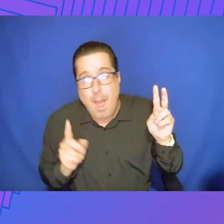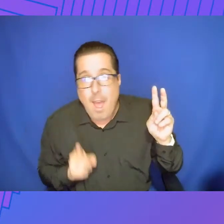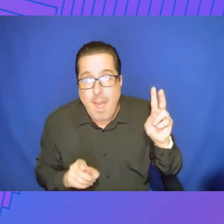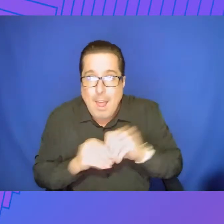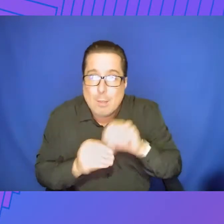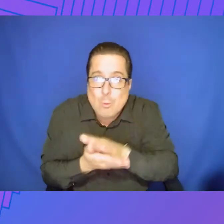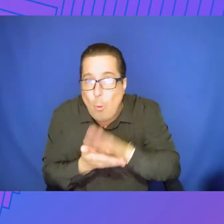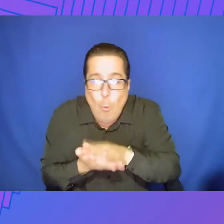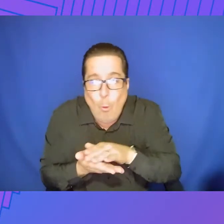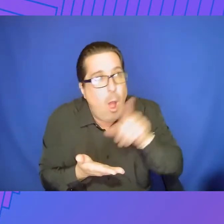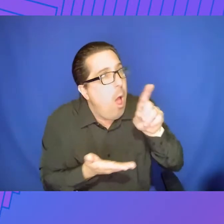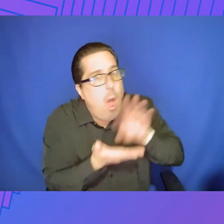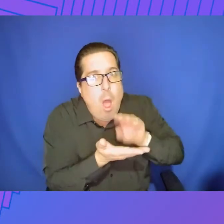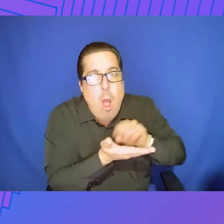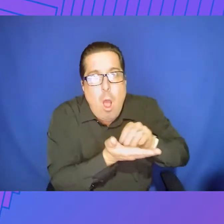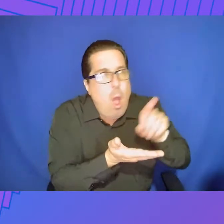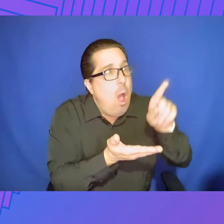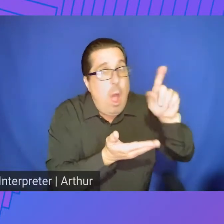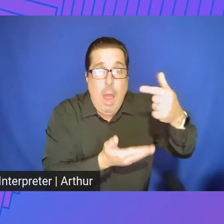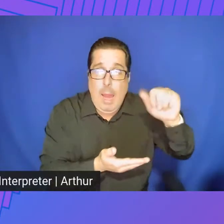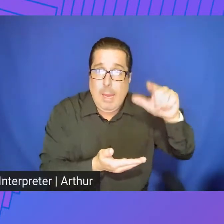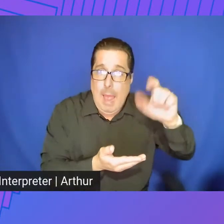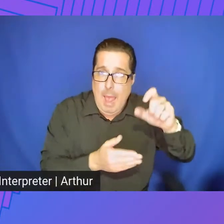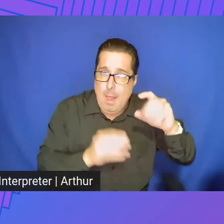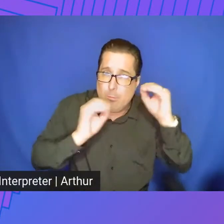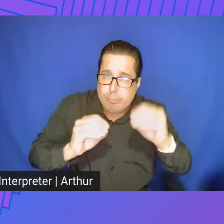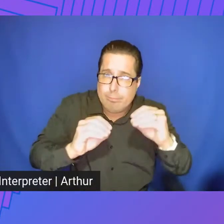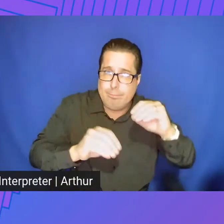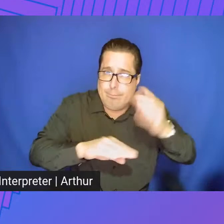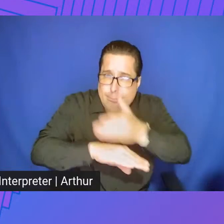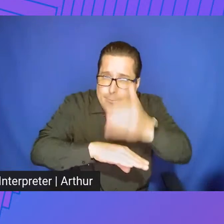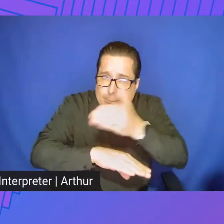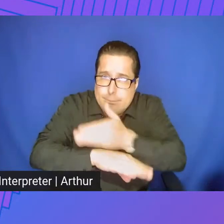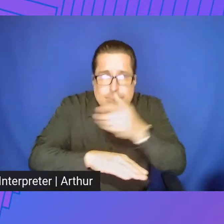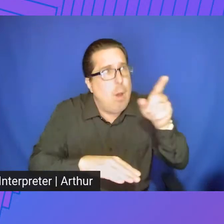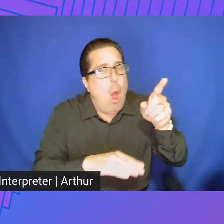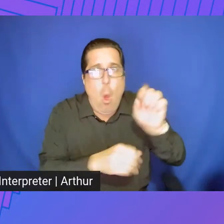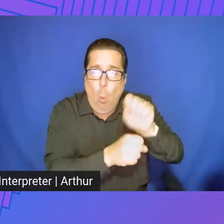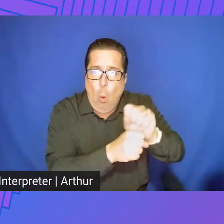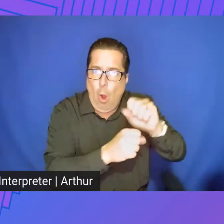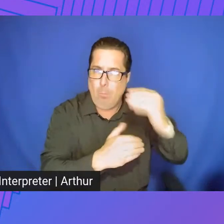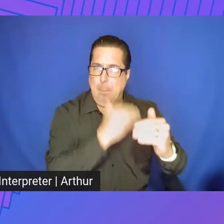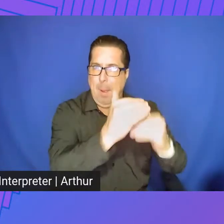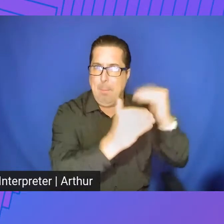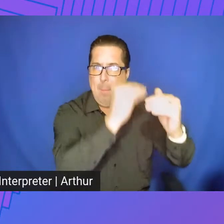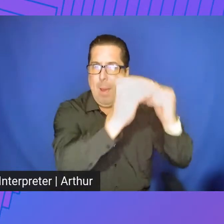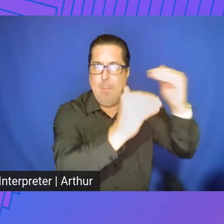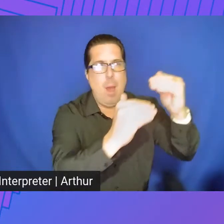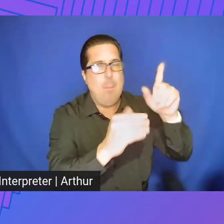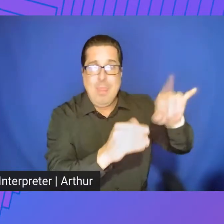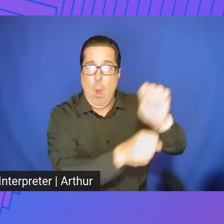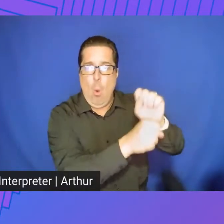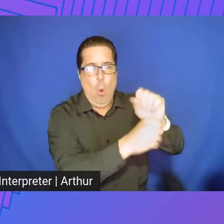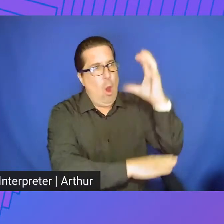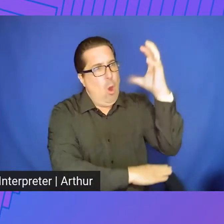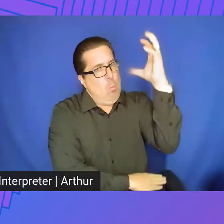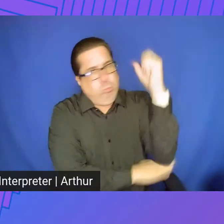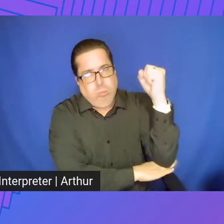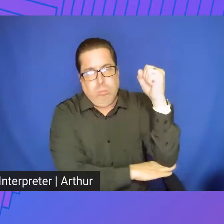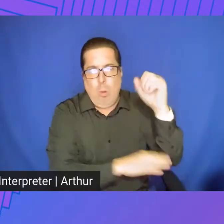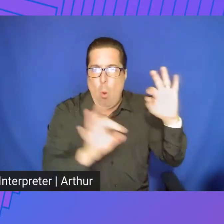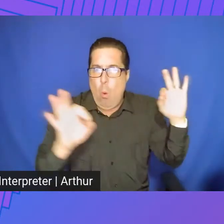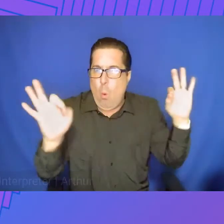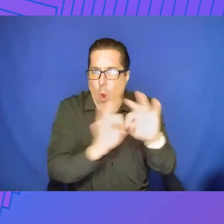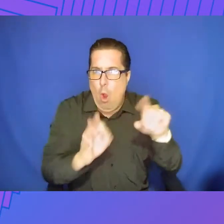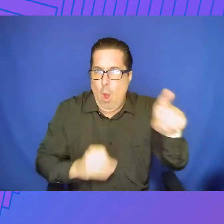of the work that Gaggle does. We've got an extra minute here, so I want to tell a story